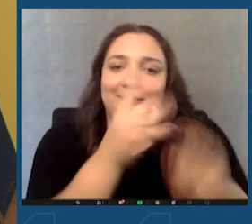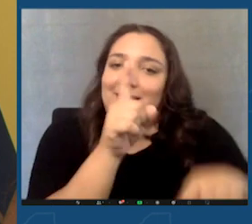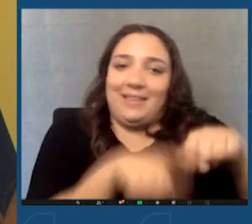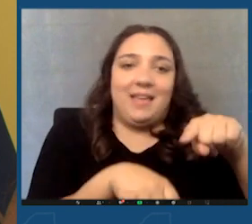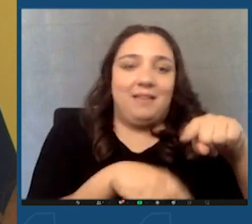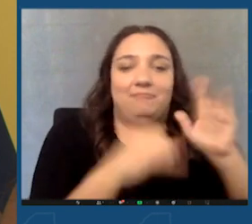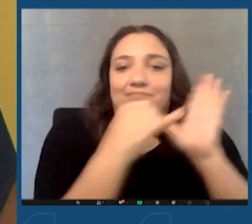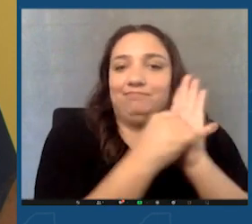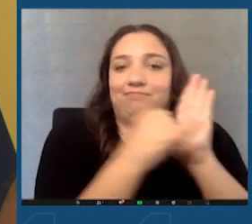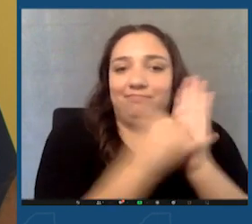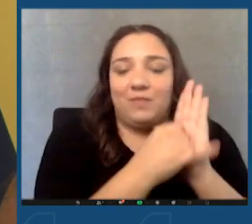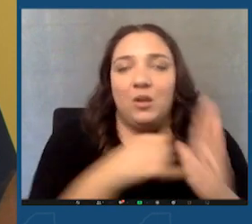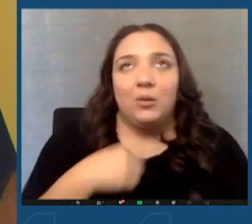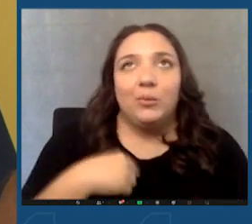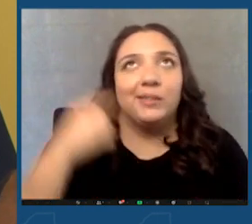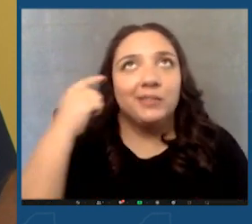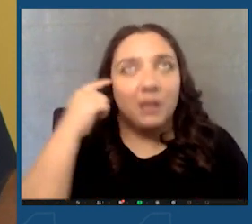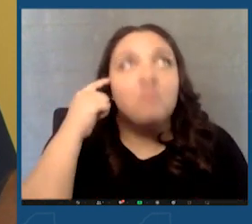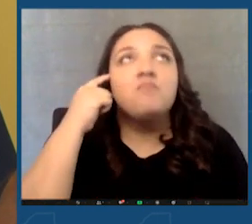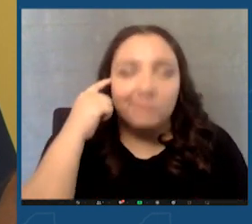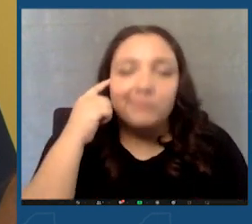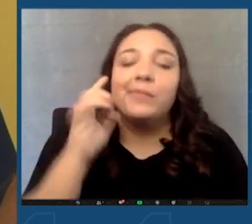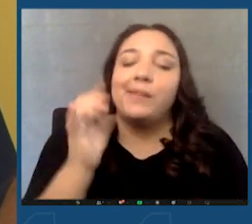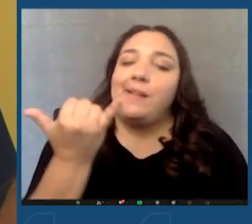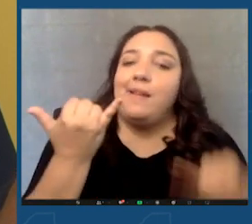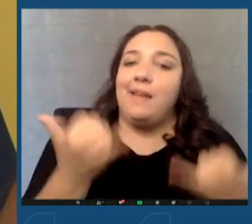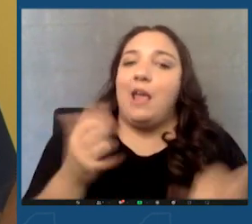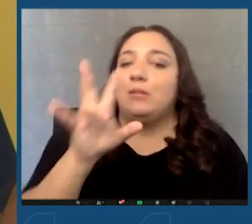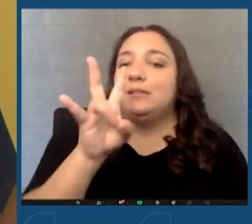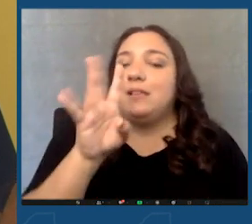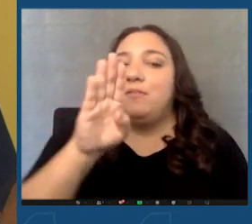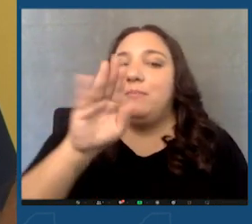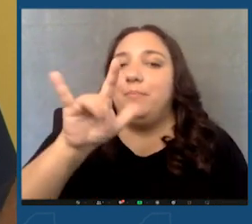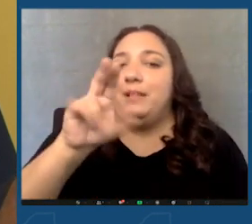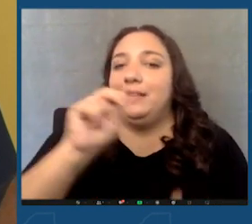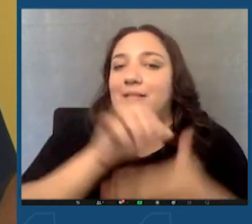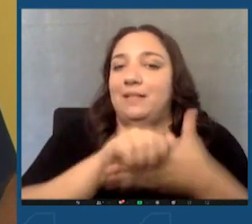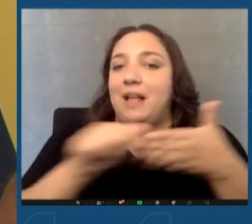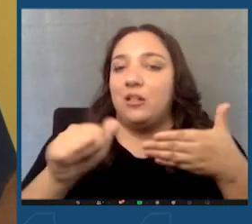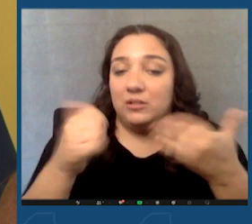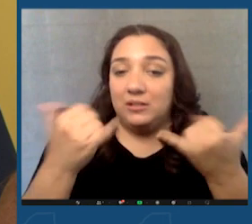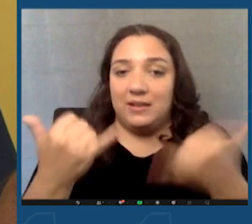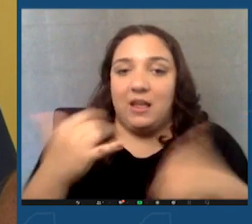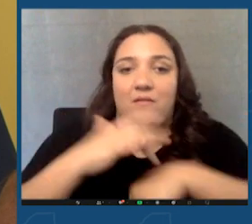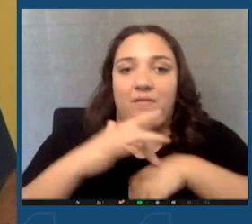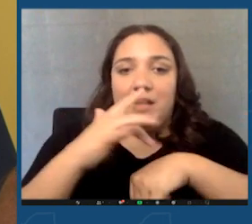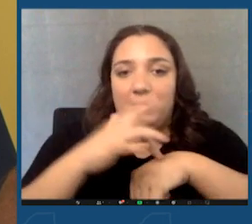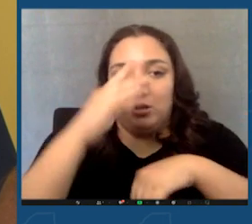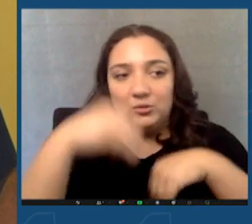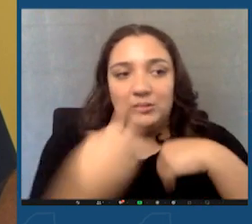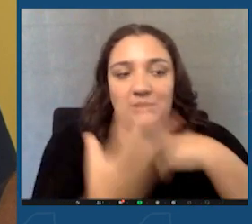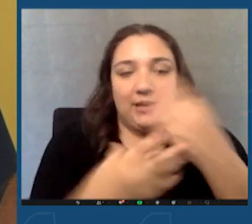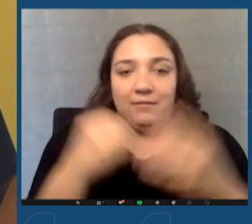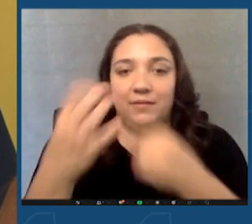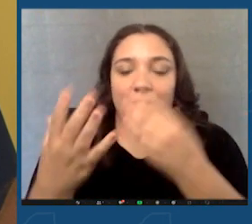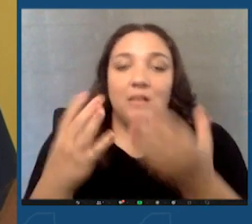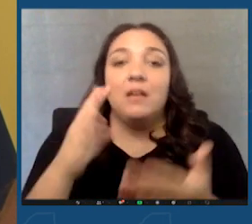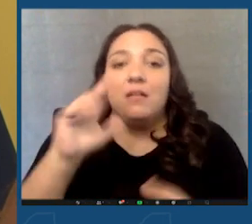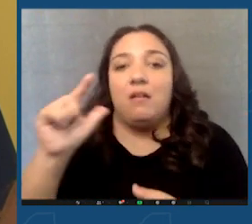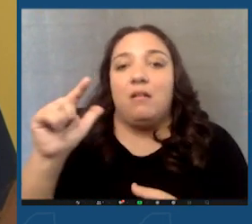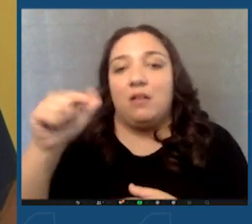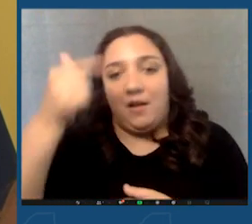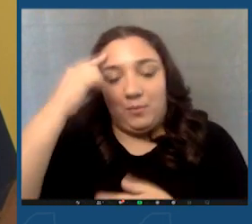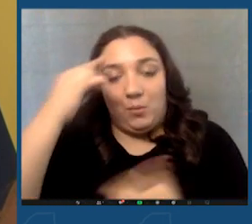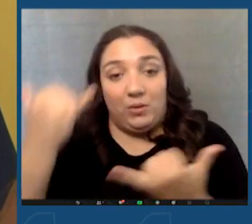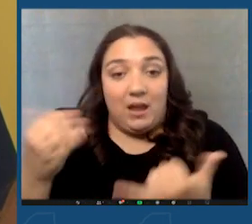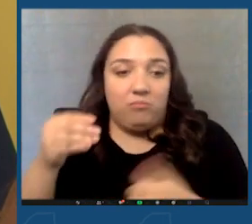$7 billion is now on the table for the next 4 years to open up many more slots to give subsidies for families. The subsidies now, the